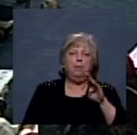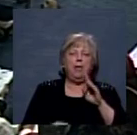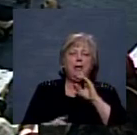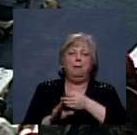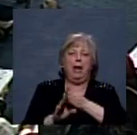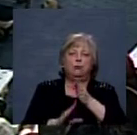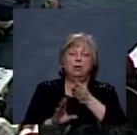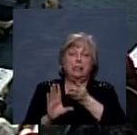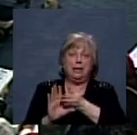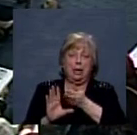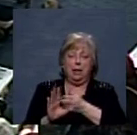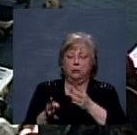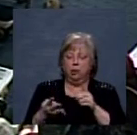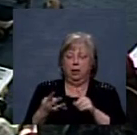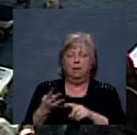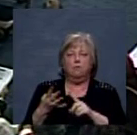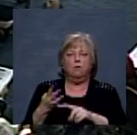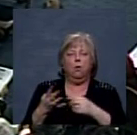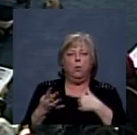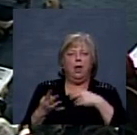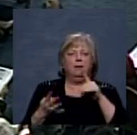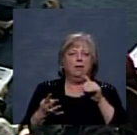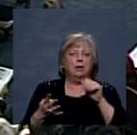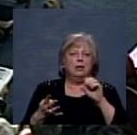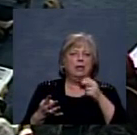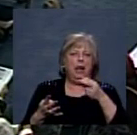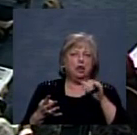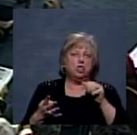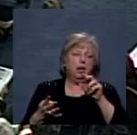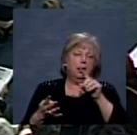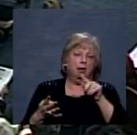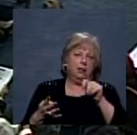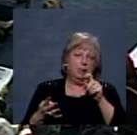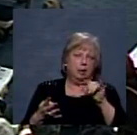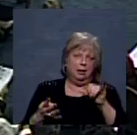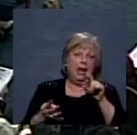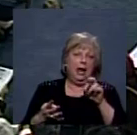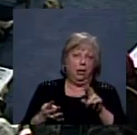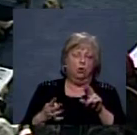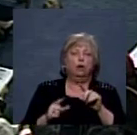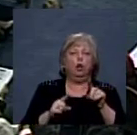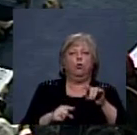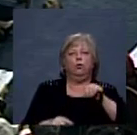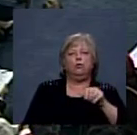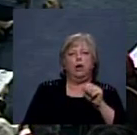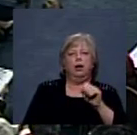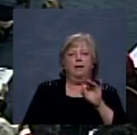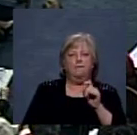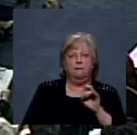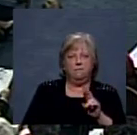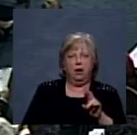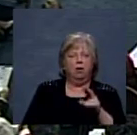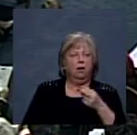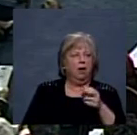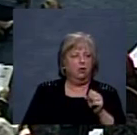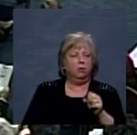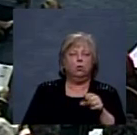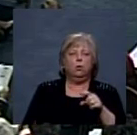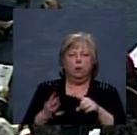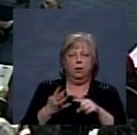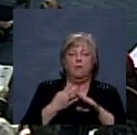psychology. Next, we have Deja Taylor, a student at J.A. Fair High School. This fall, she